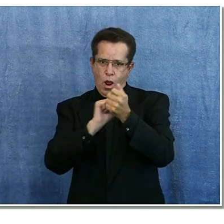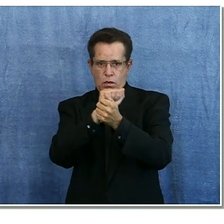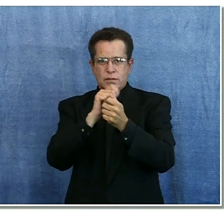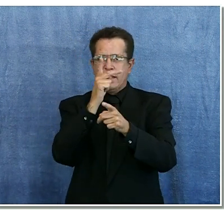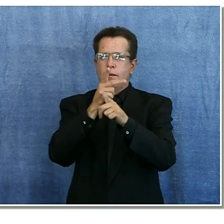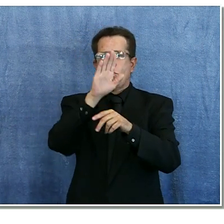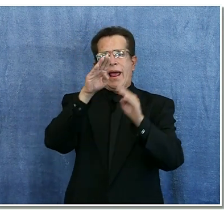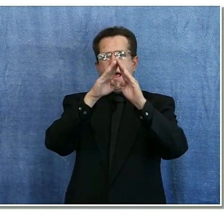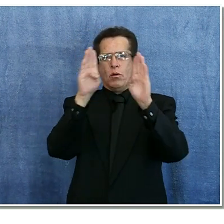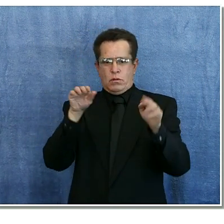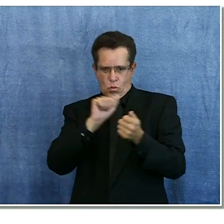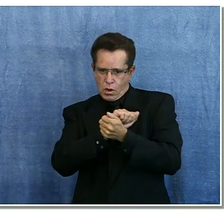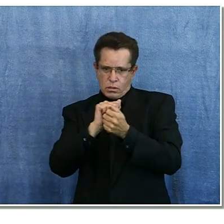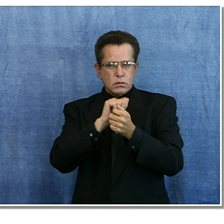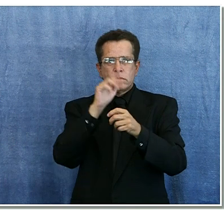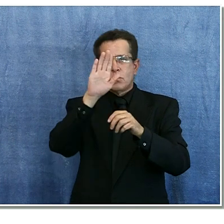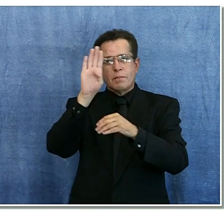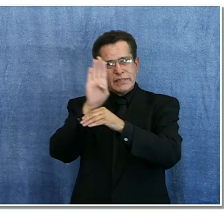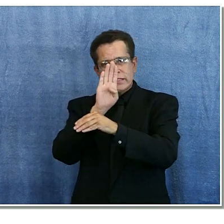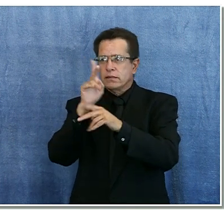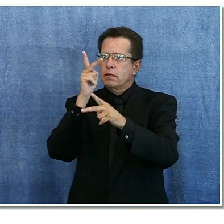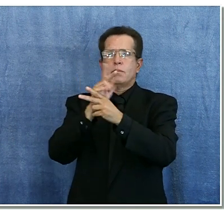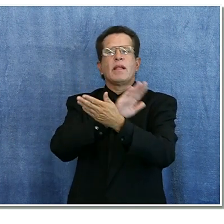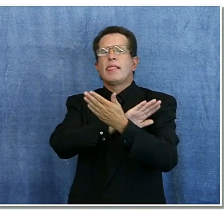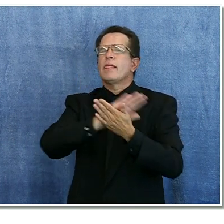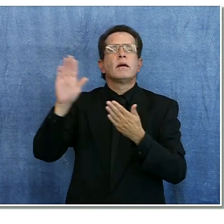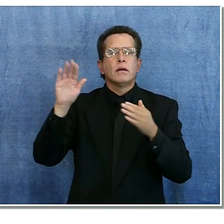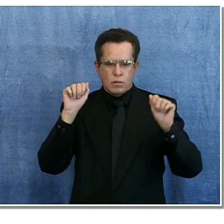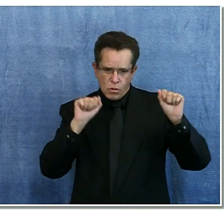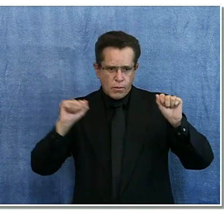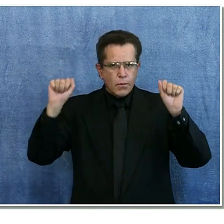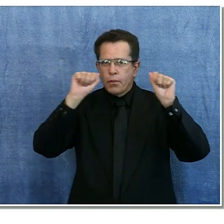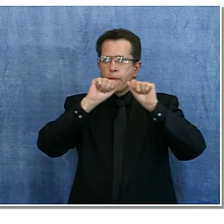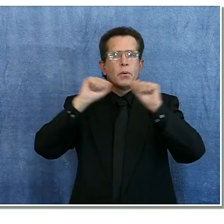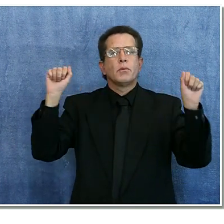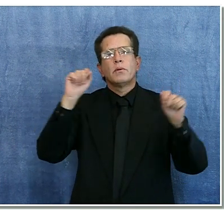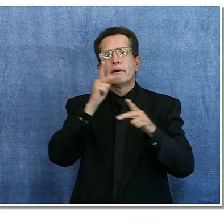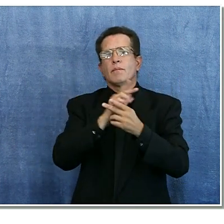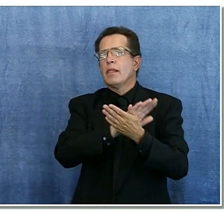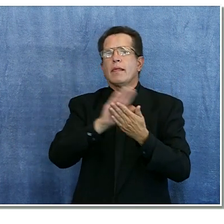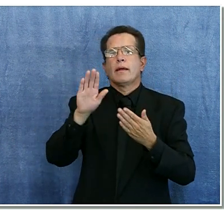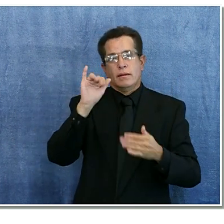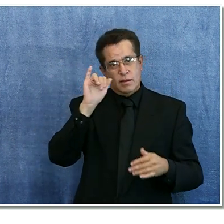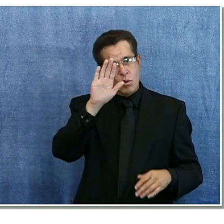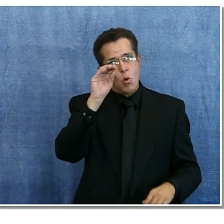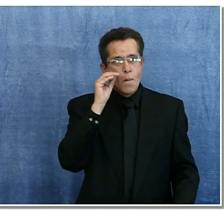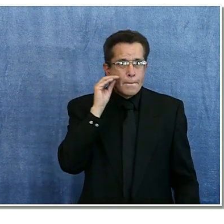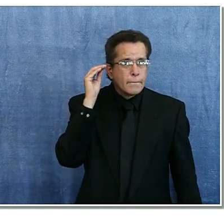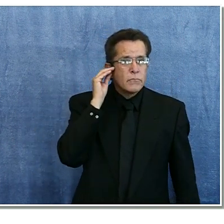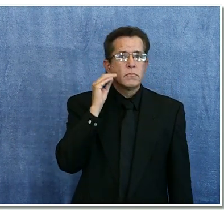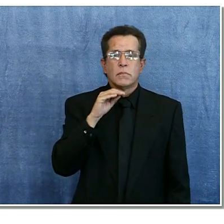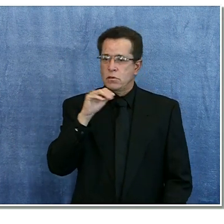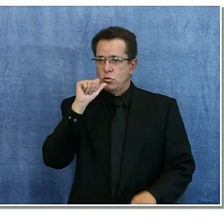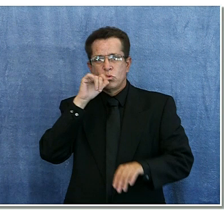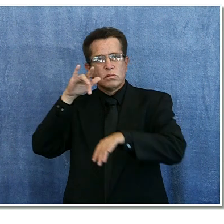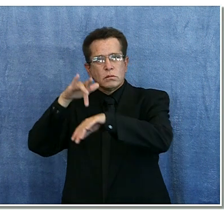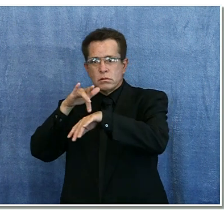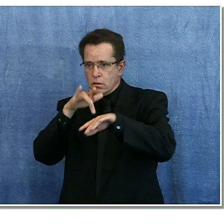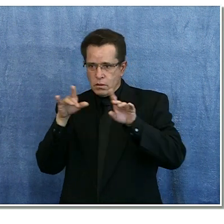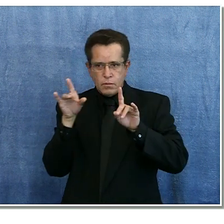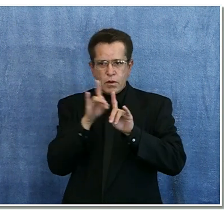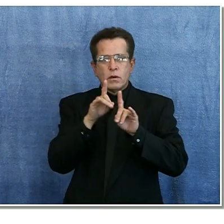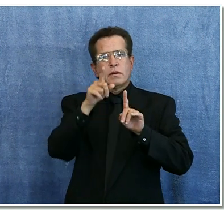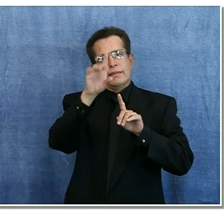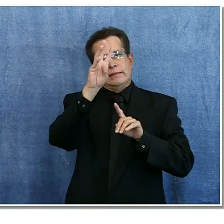promoting sanitation practices in businesses, as well as in your home setting and other locations, staying 6